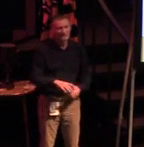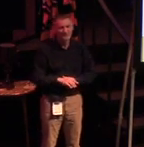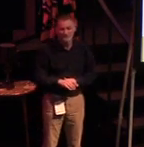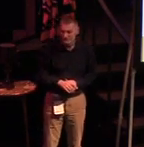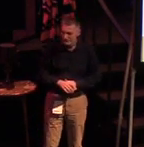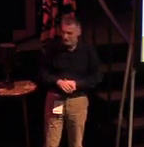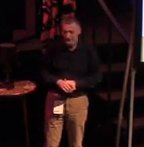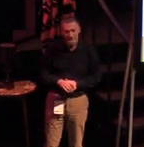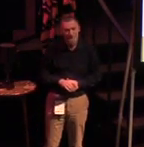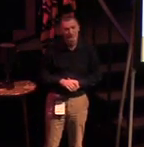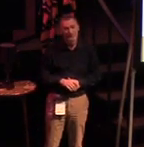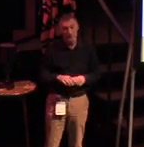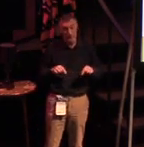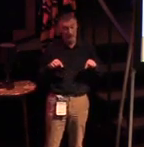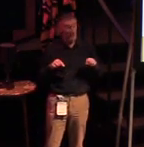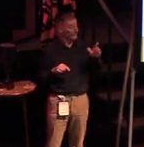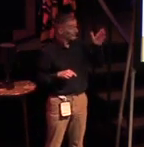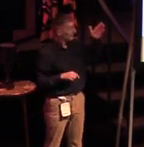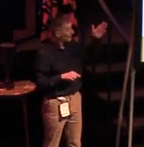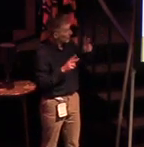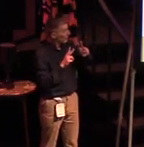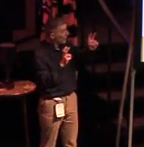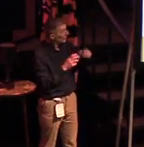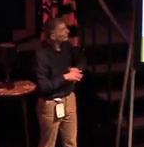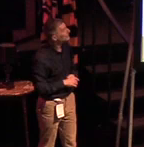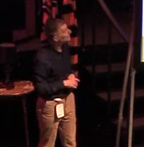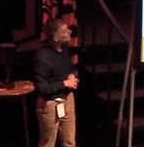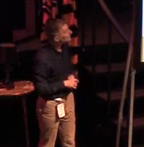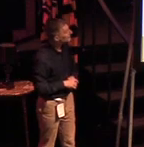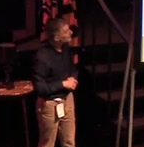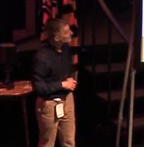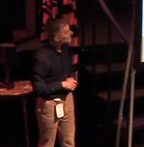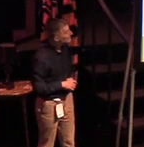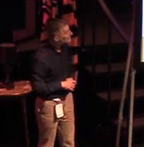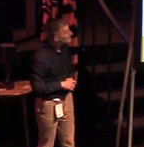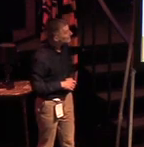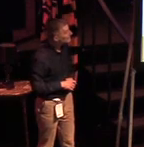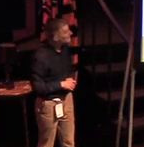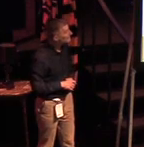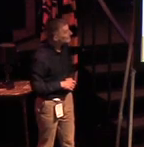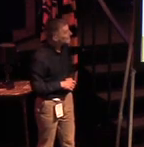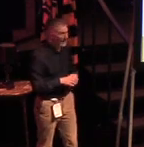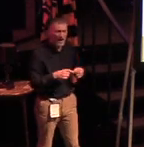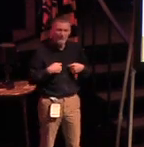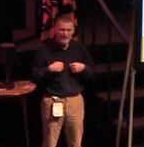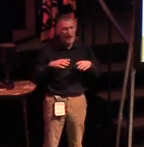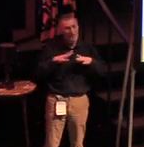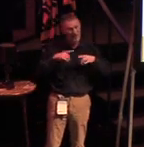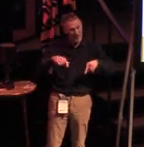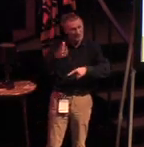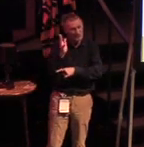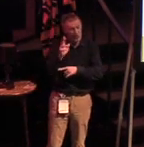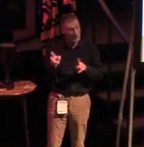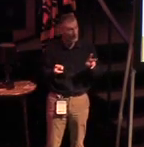I came across this quote recently when actually when I was to reach them when I was preparing for this talk and it just it made my heart